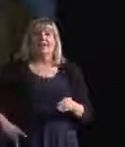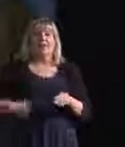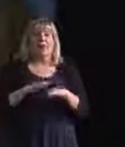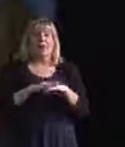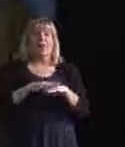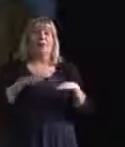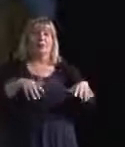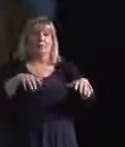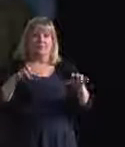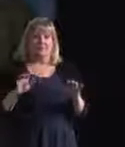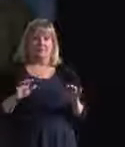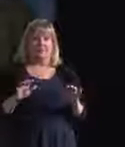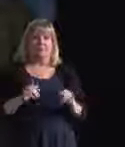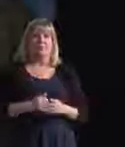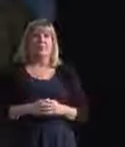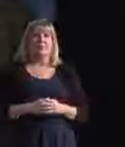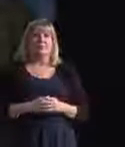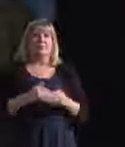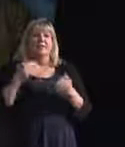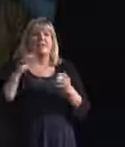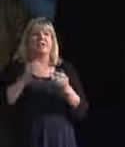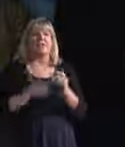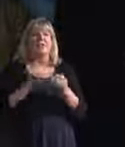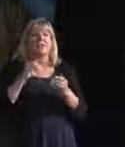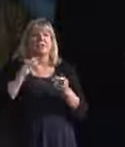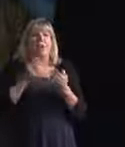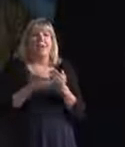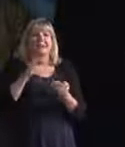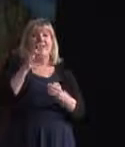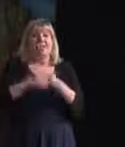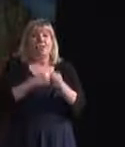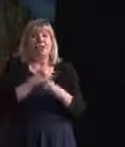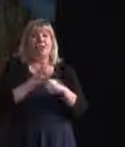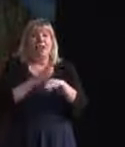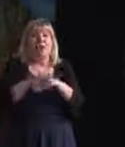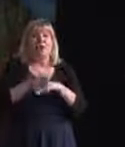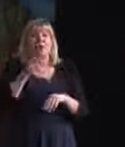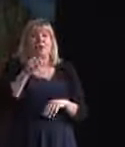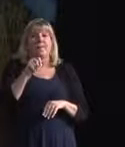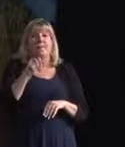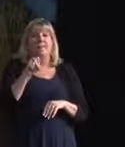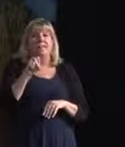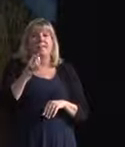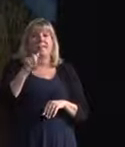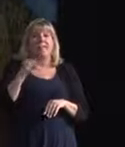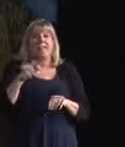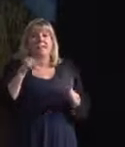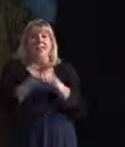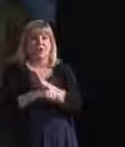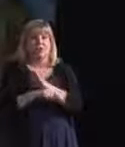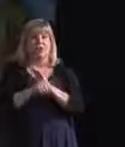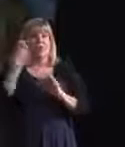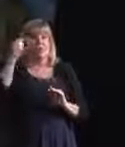In the Dominican Republic, nearly 80 years after the Parsley massacre, the government has begun a